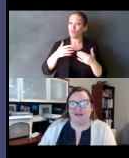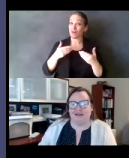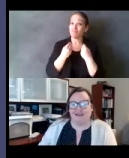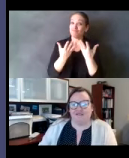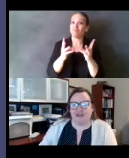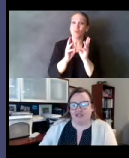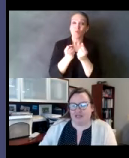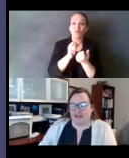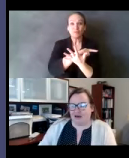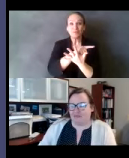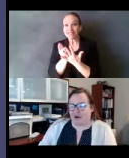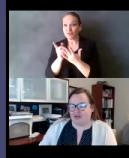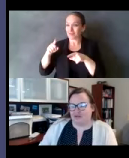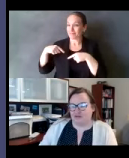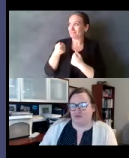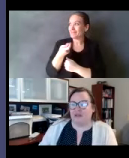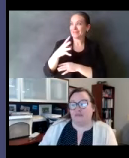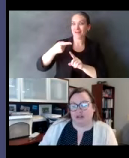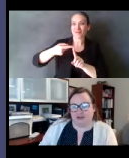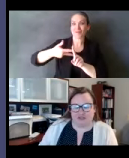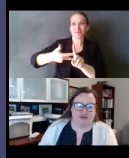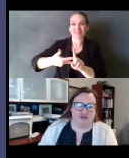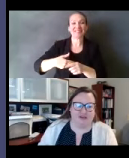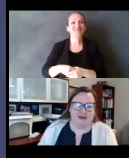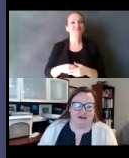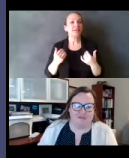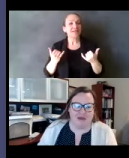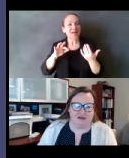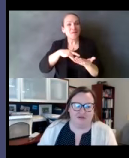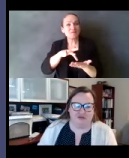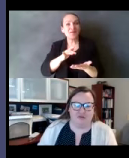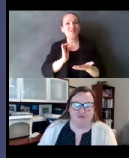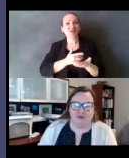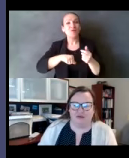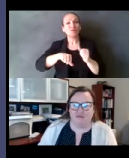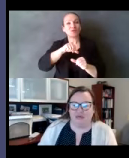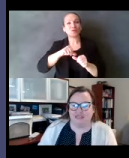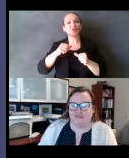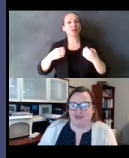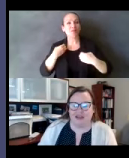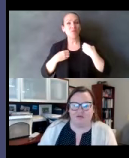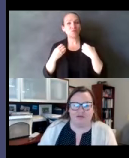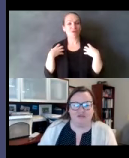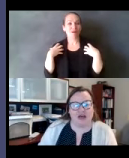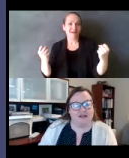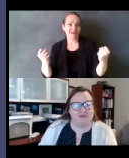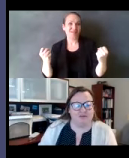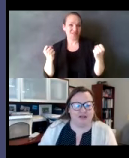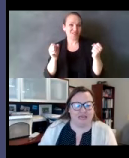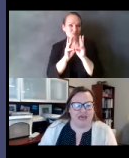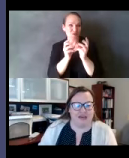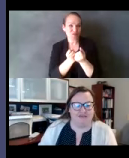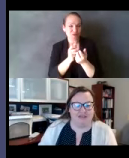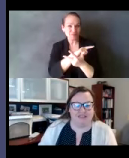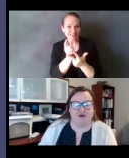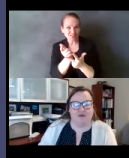We're finishing up our social, we're in the middle of our social and emotional well-being piece of it. And we'll talk a little bit more at